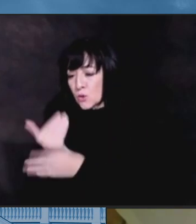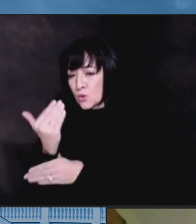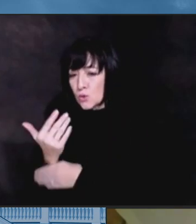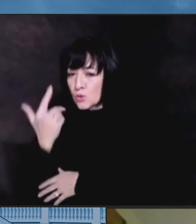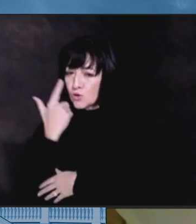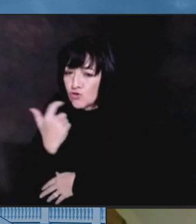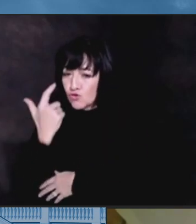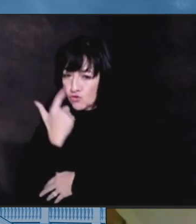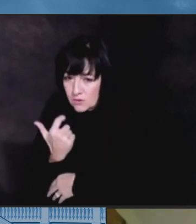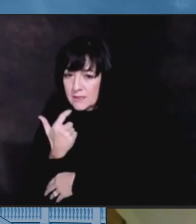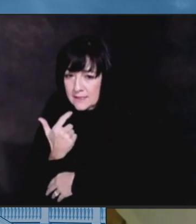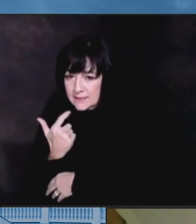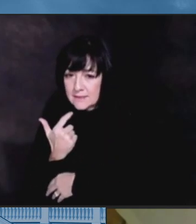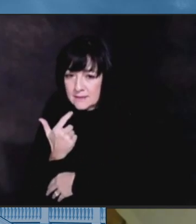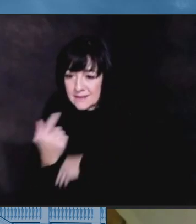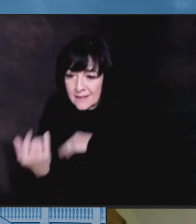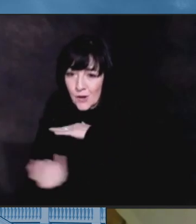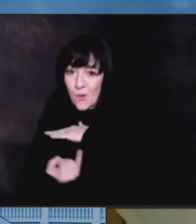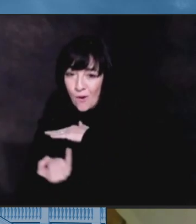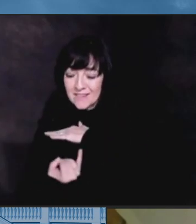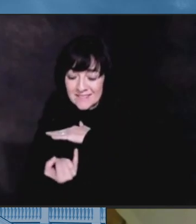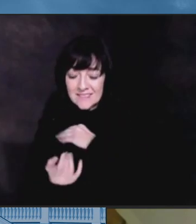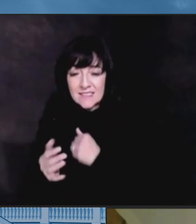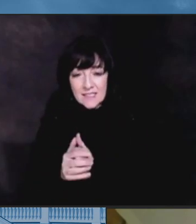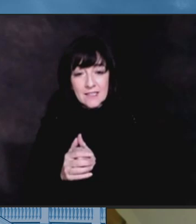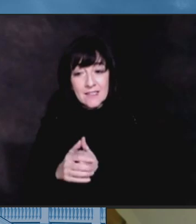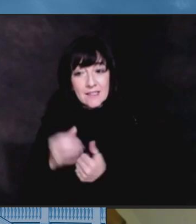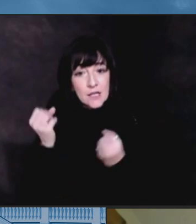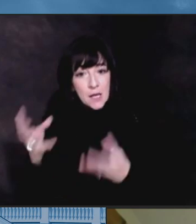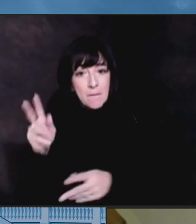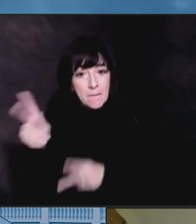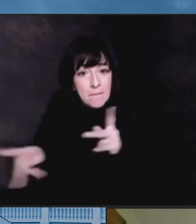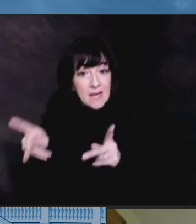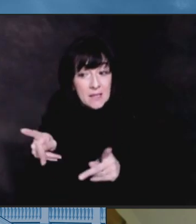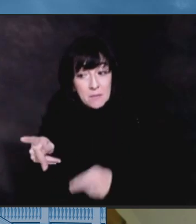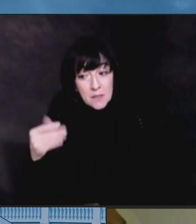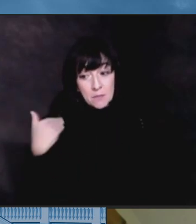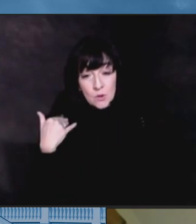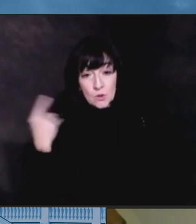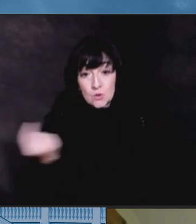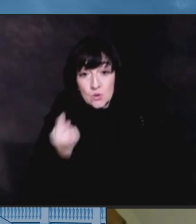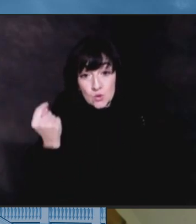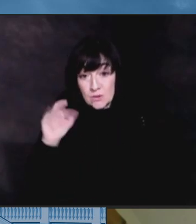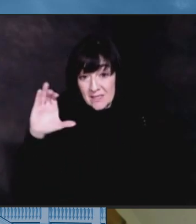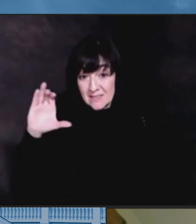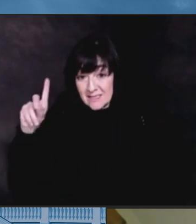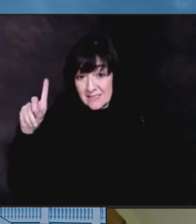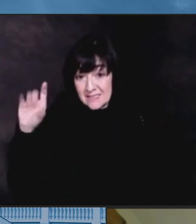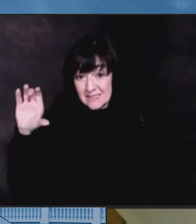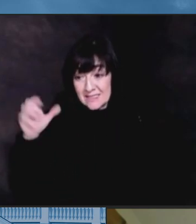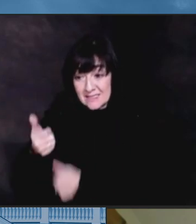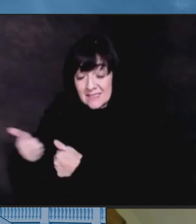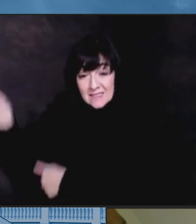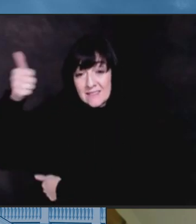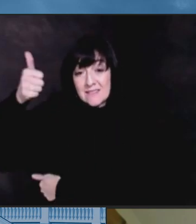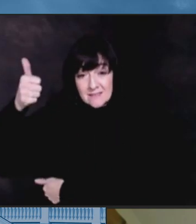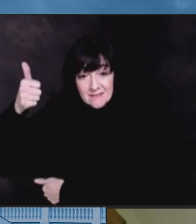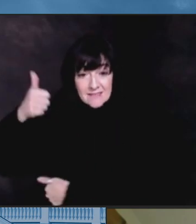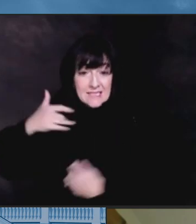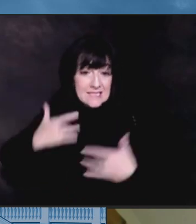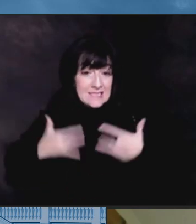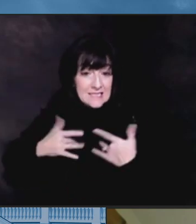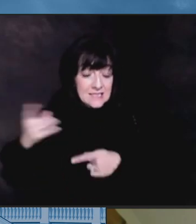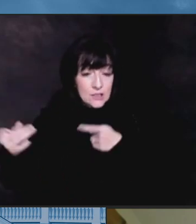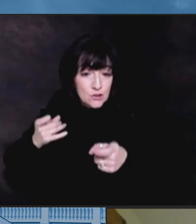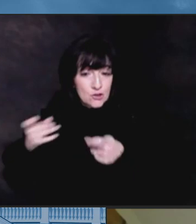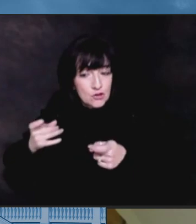people noticed last week that on Tuesday, the Centers for Disease Control and Prevention came out with some updated guidance